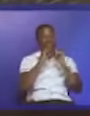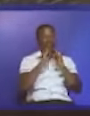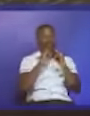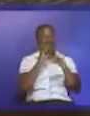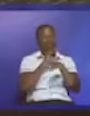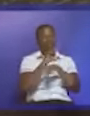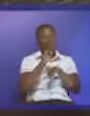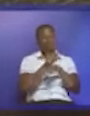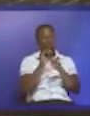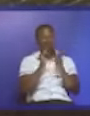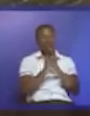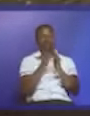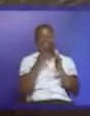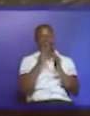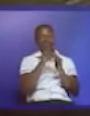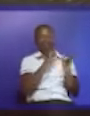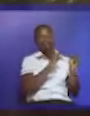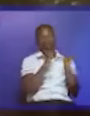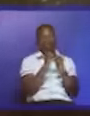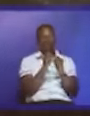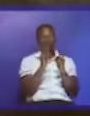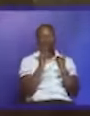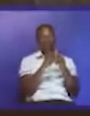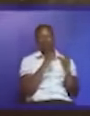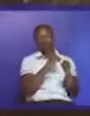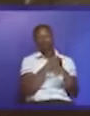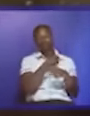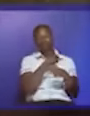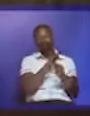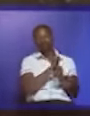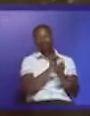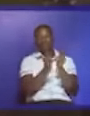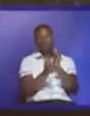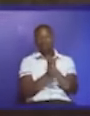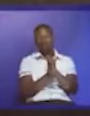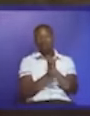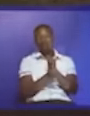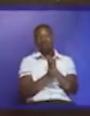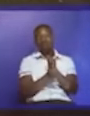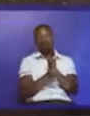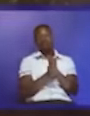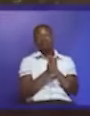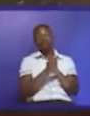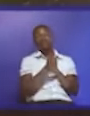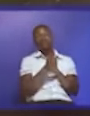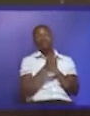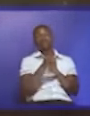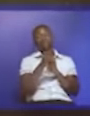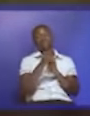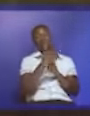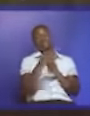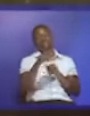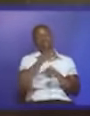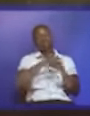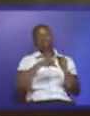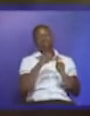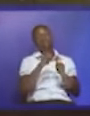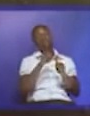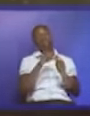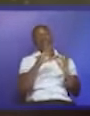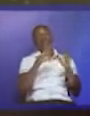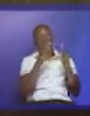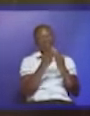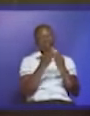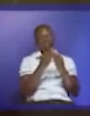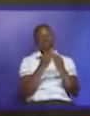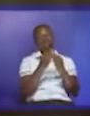that commands power to change the tides over families, over businesses, and over nations must